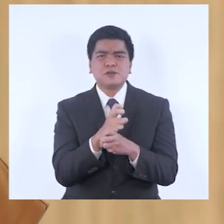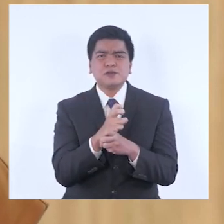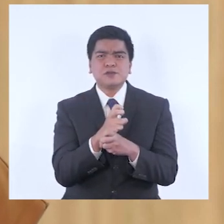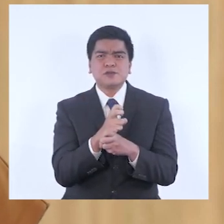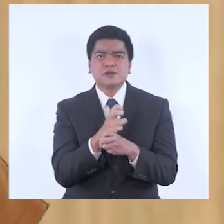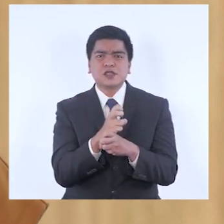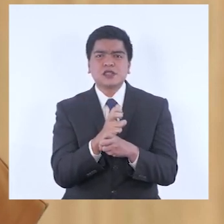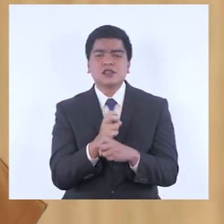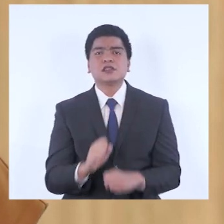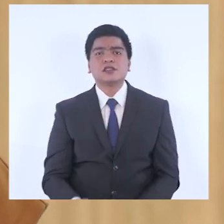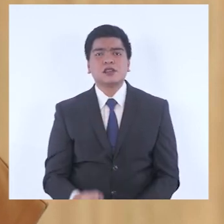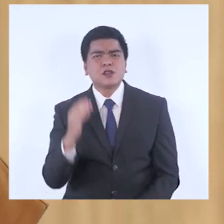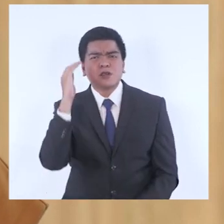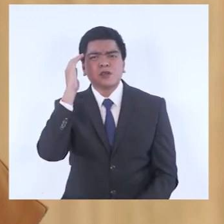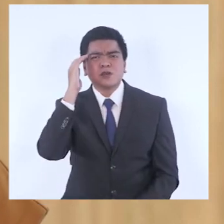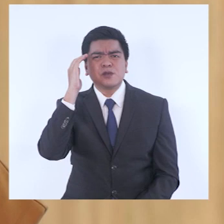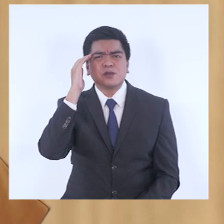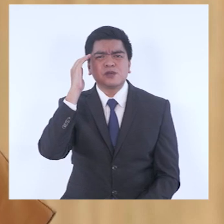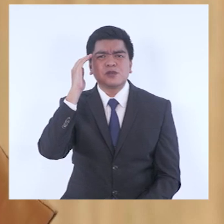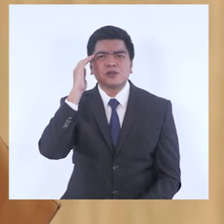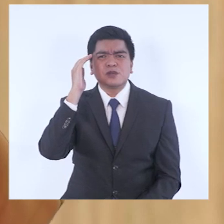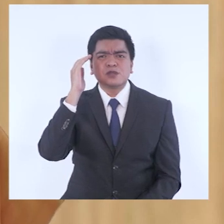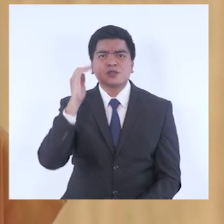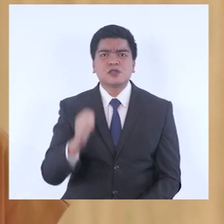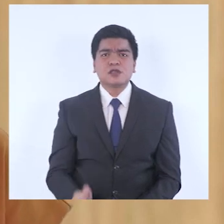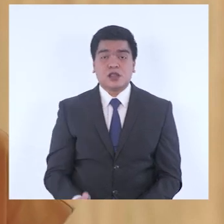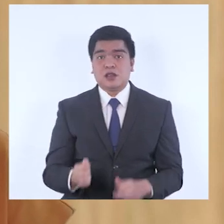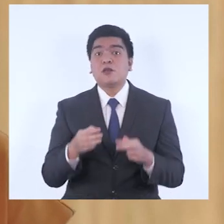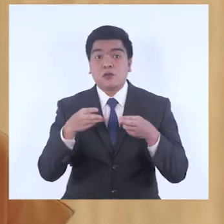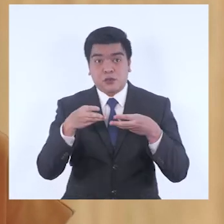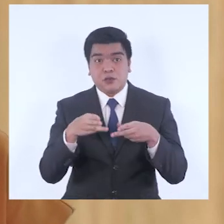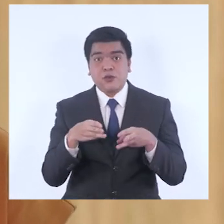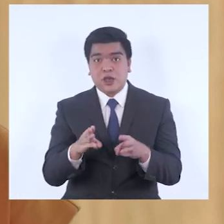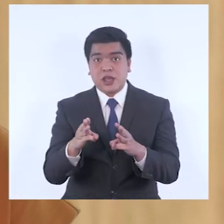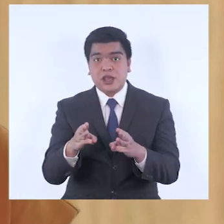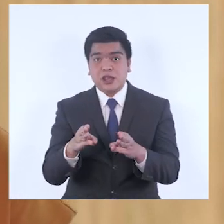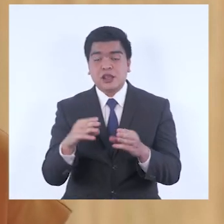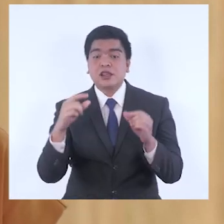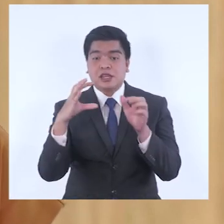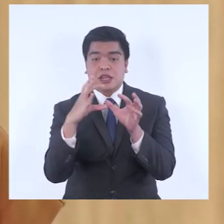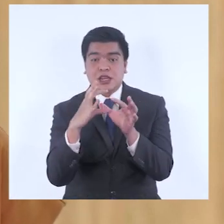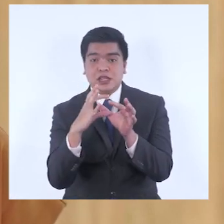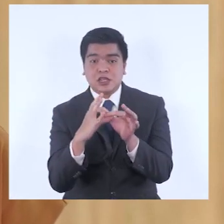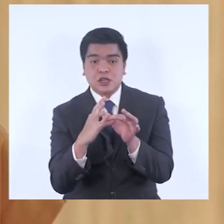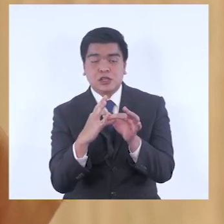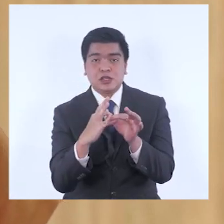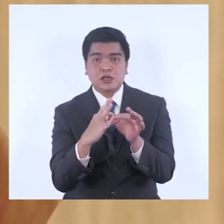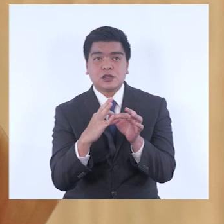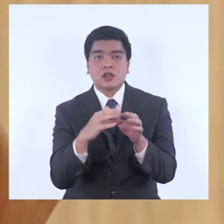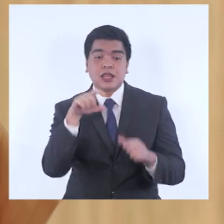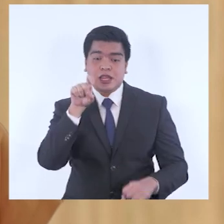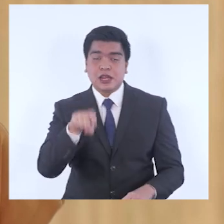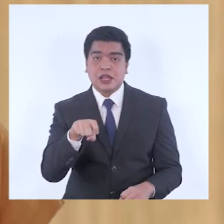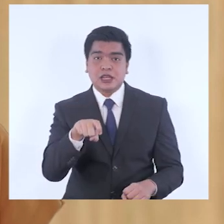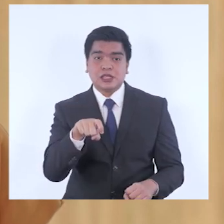the role in relation to the needs of both the university and the church. It is believed to be